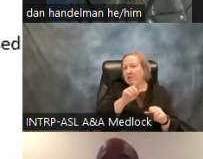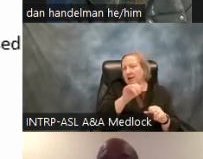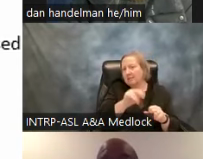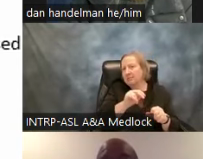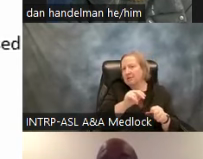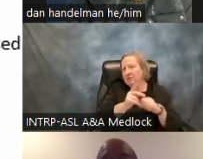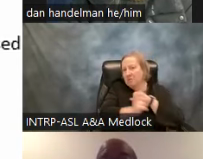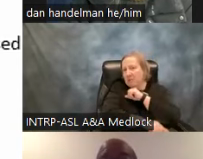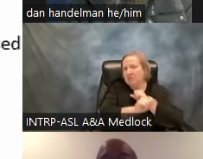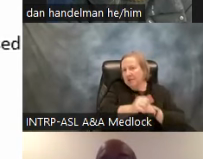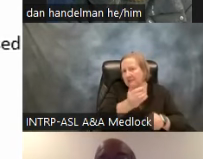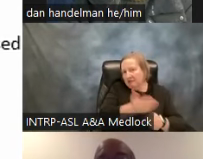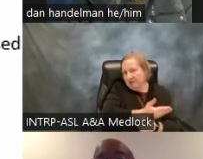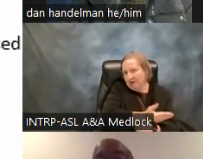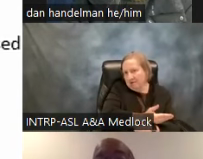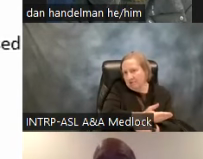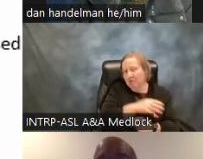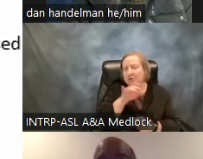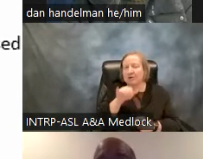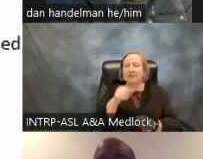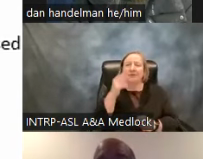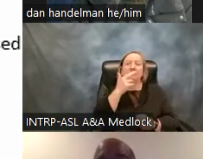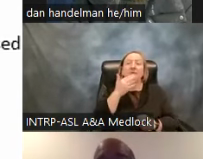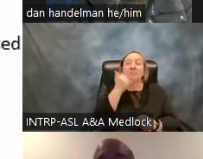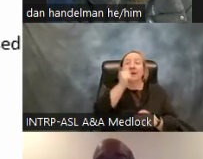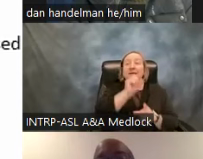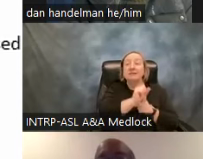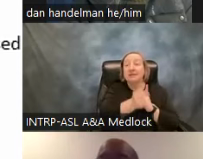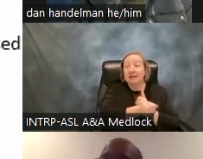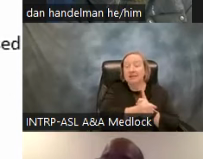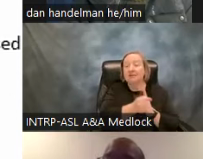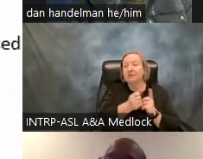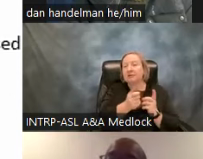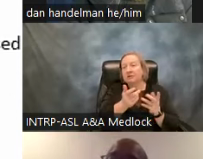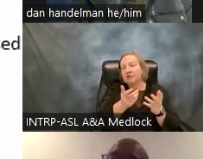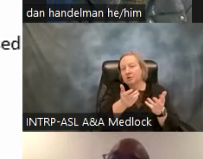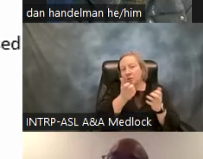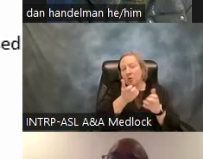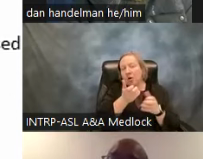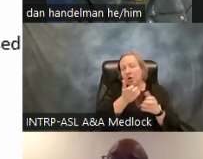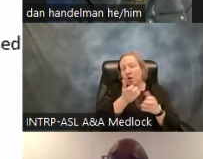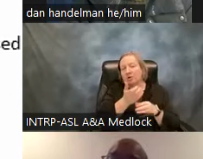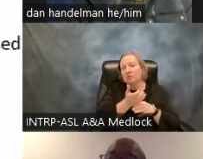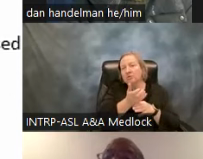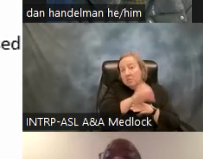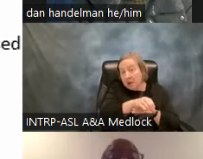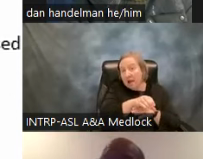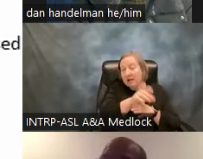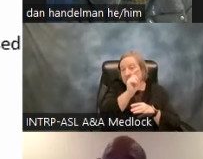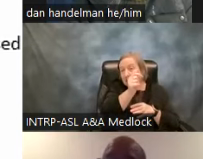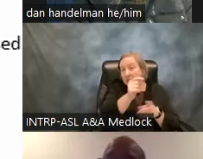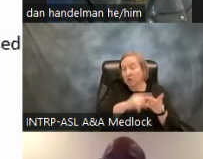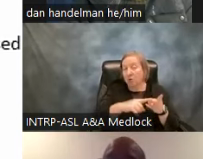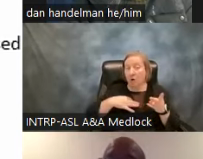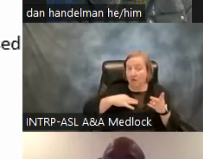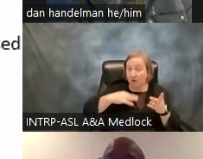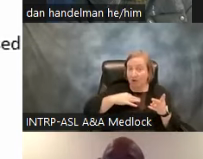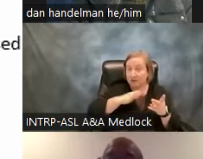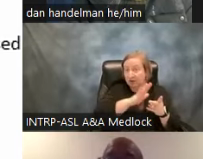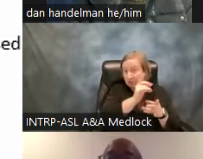fired. So that is why in best case, you'd want to use the compelling testimony portion, or volunteer testimony, of